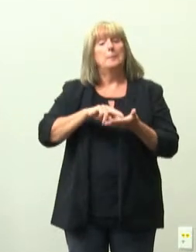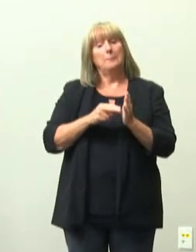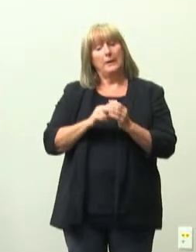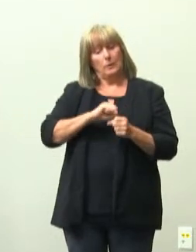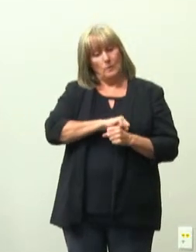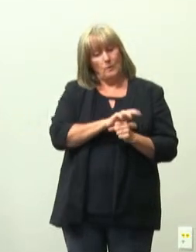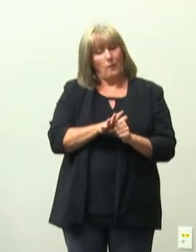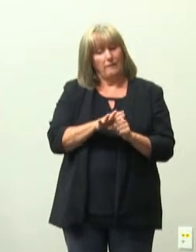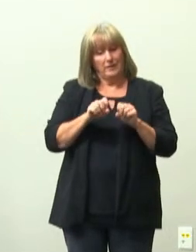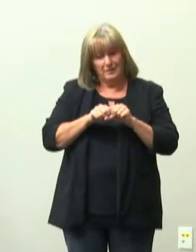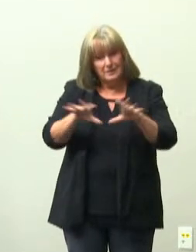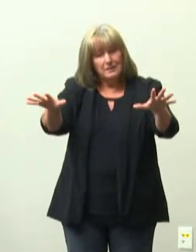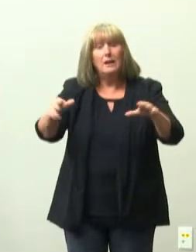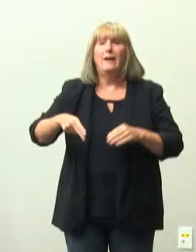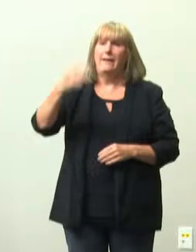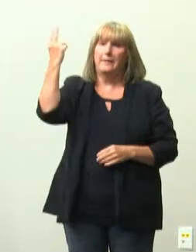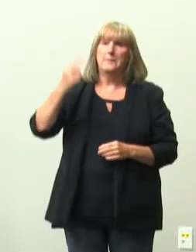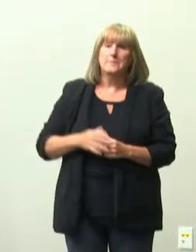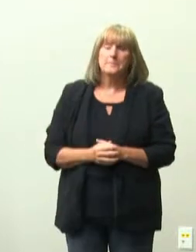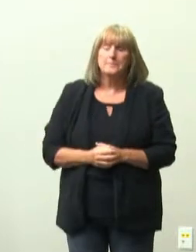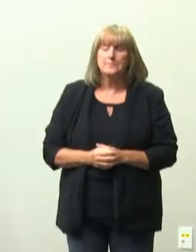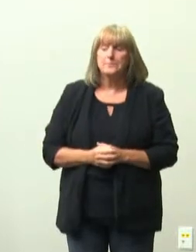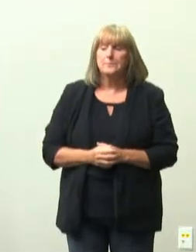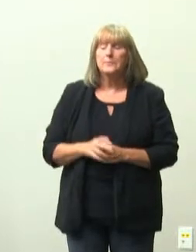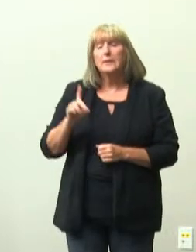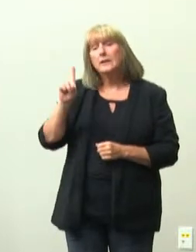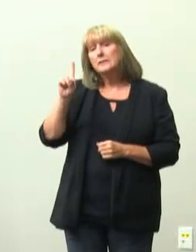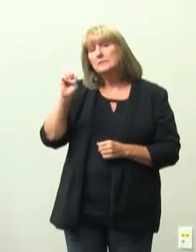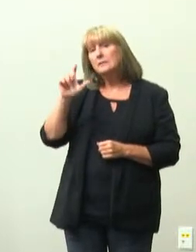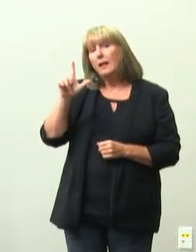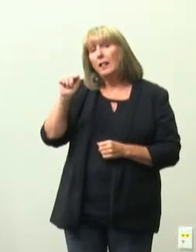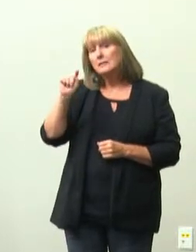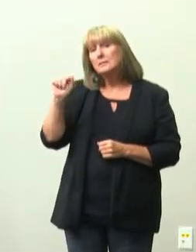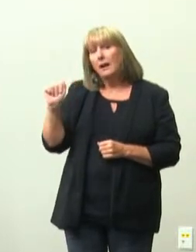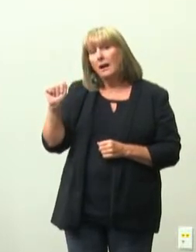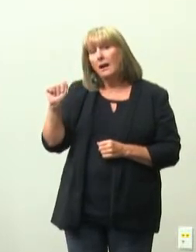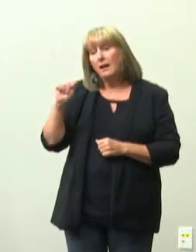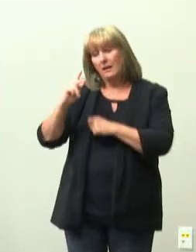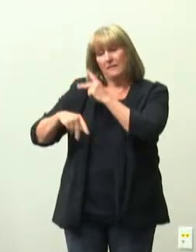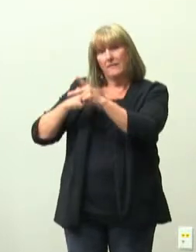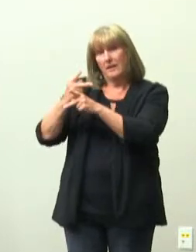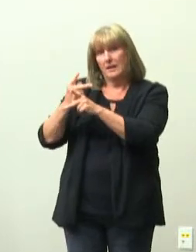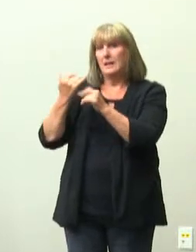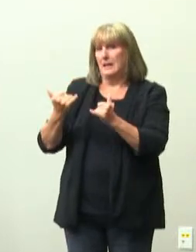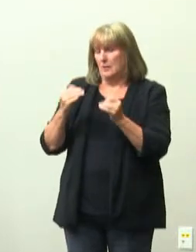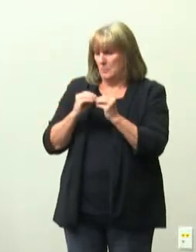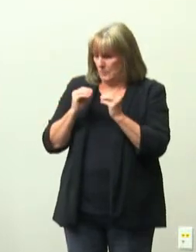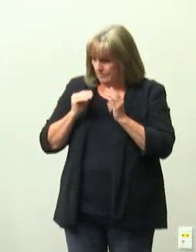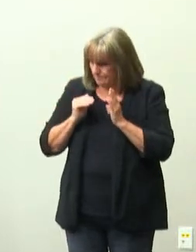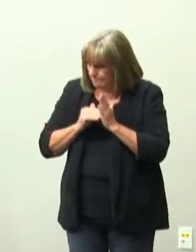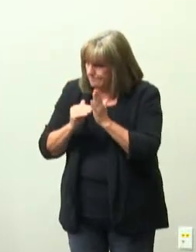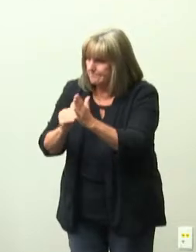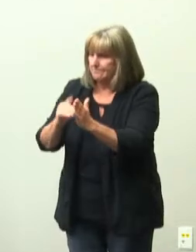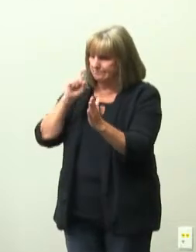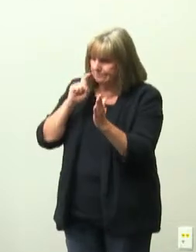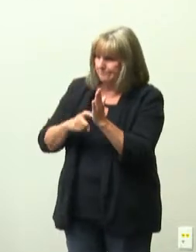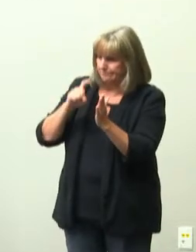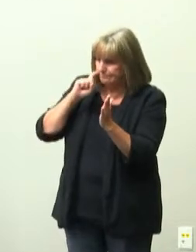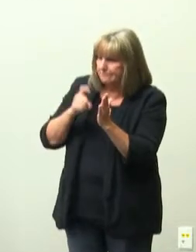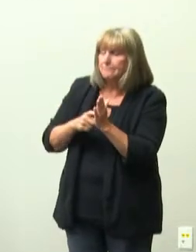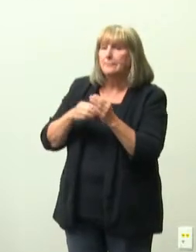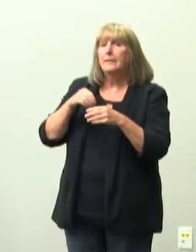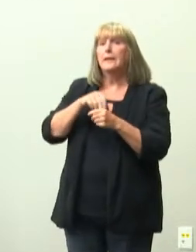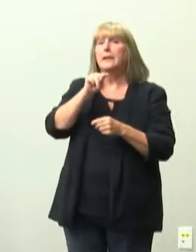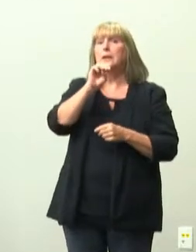COVID-19 transmission is high. The Delta variant is now the most frequently identified variant in Nebraska and